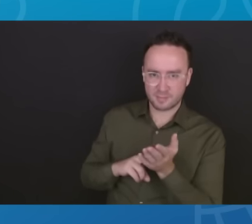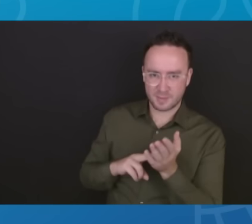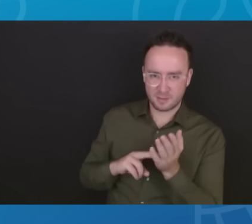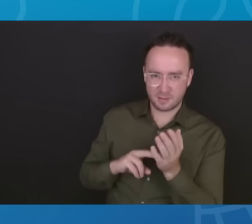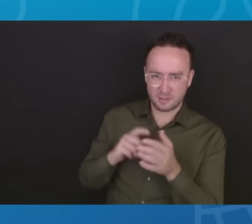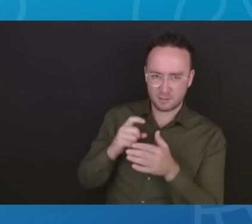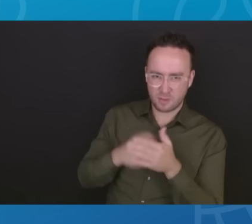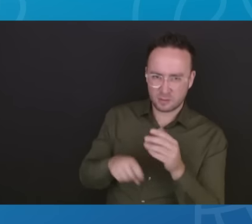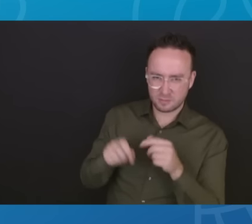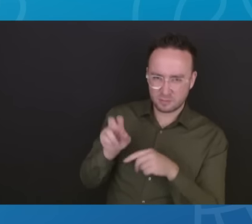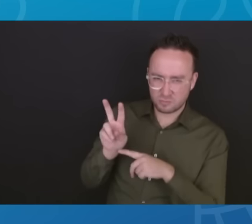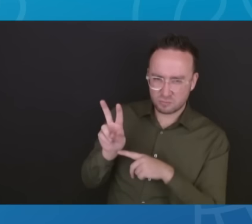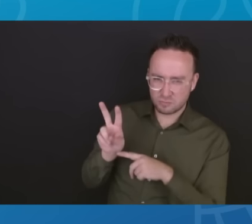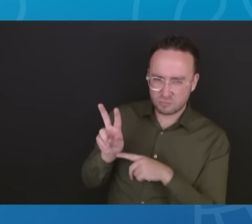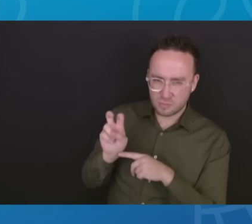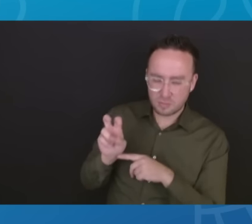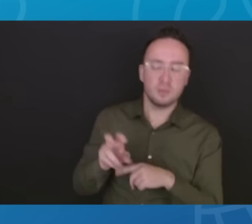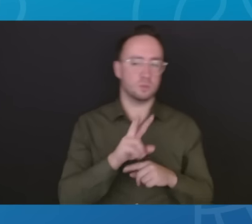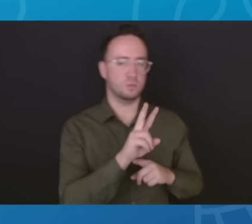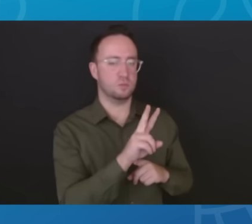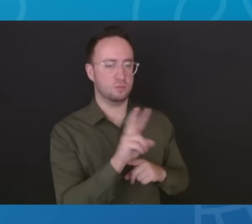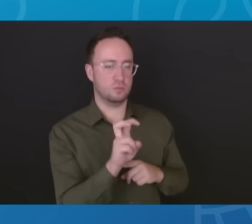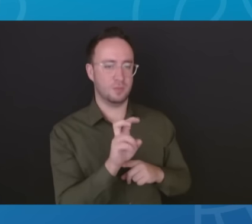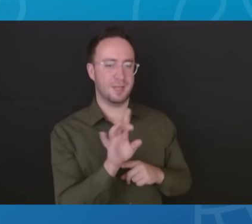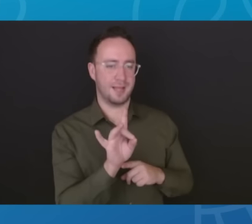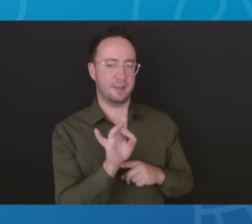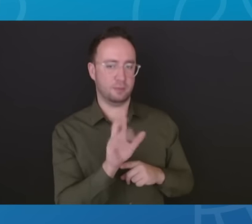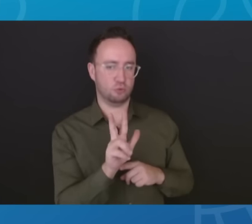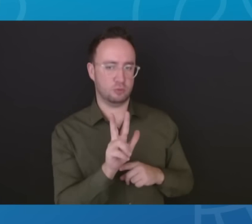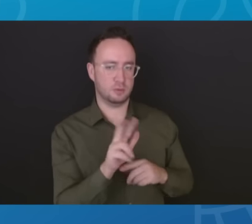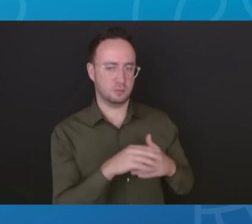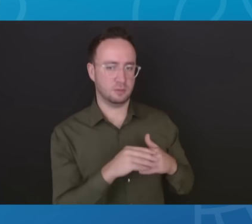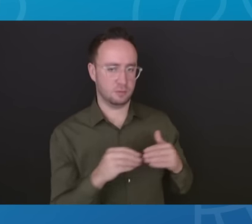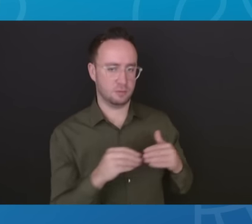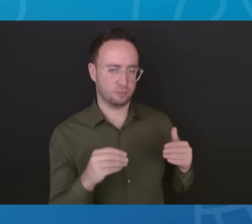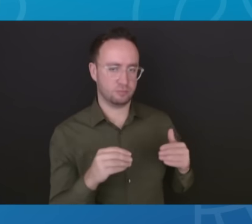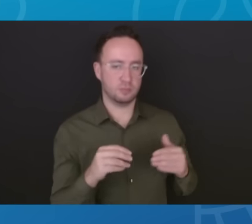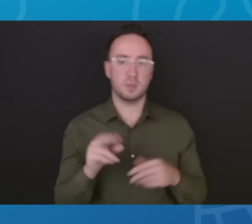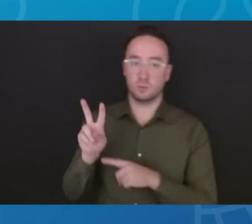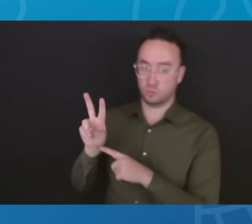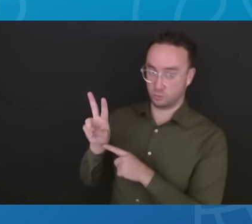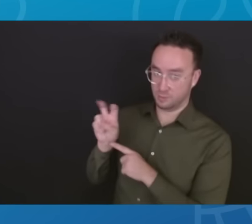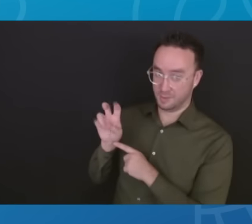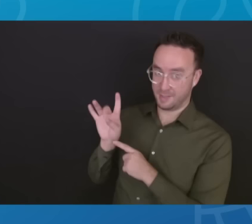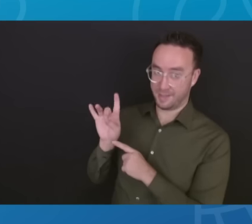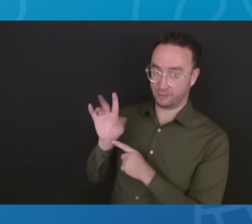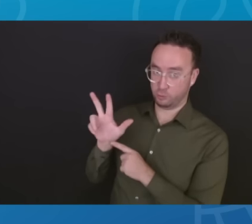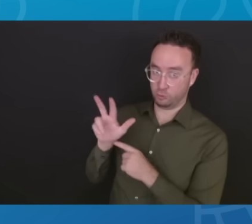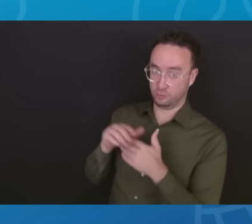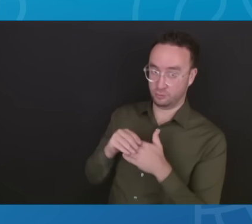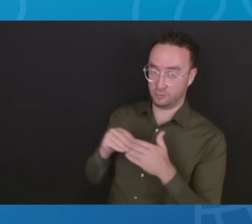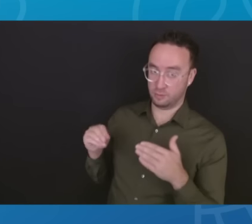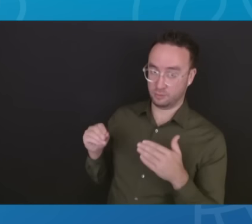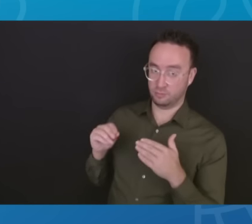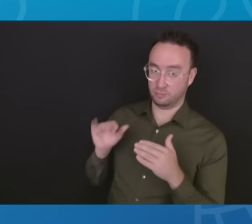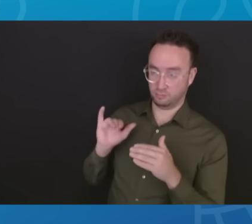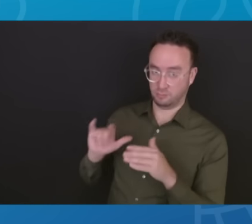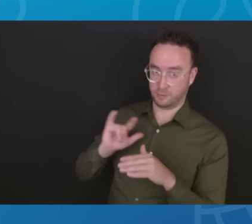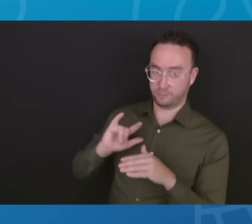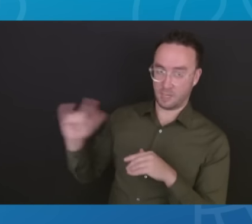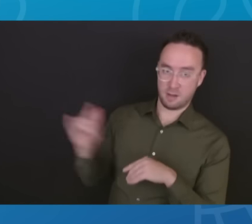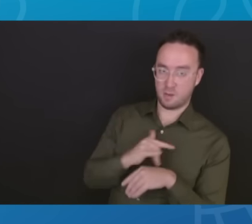$283. It's $283. That's correct on the flights that we organize. And then I have seen these reports about what people are